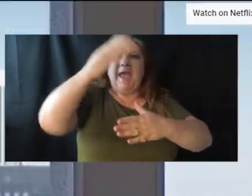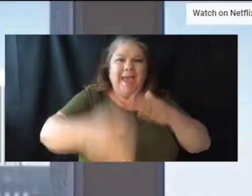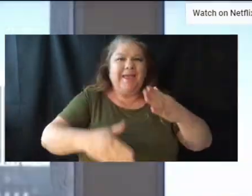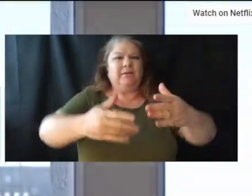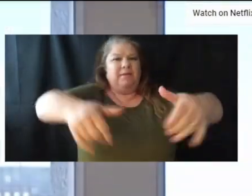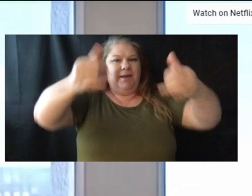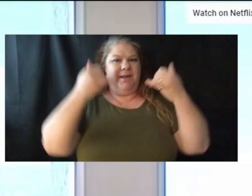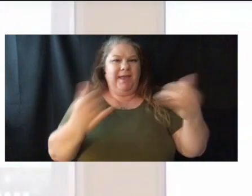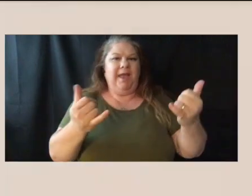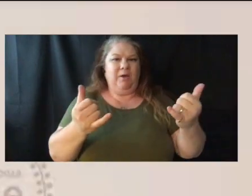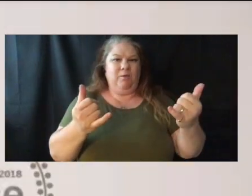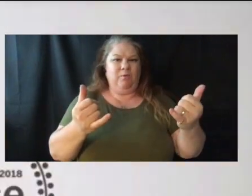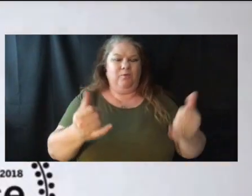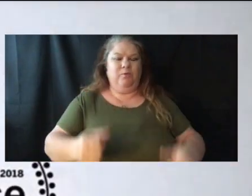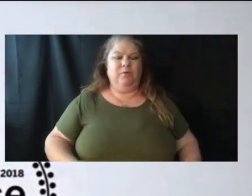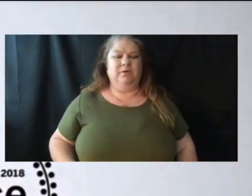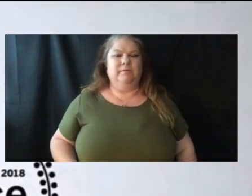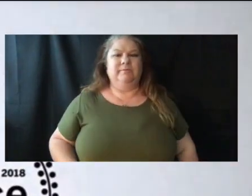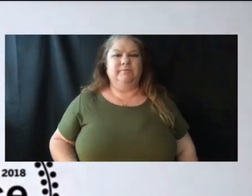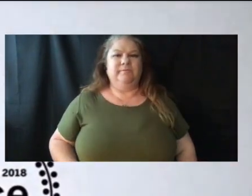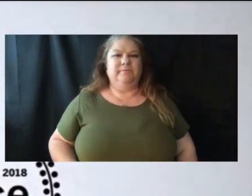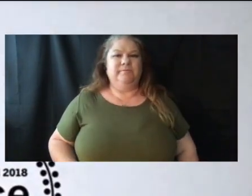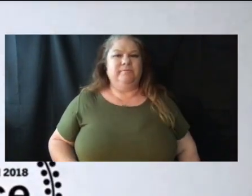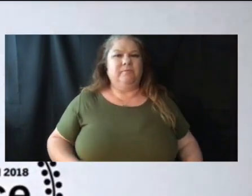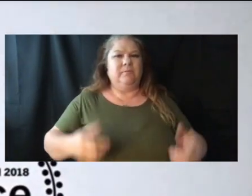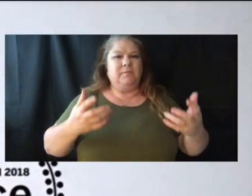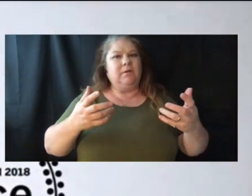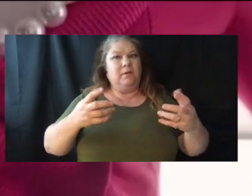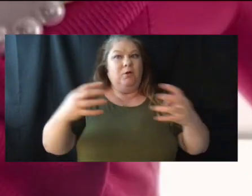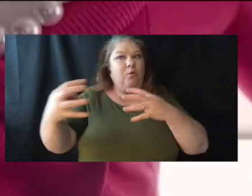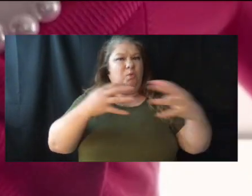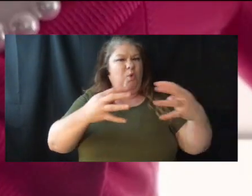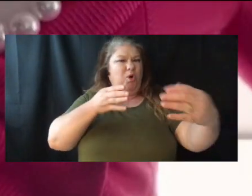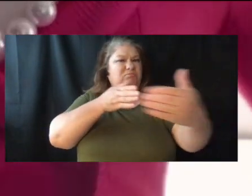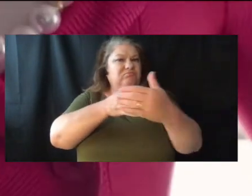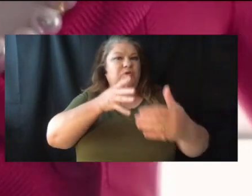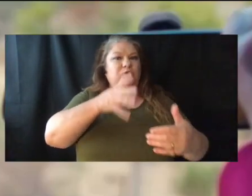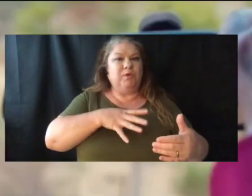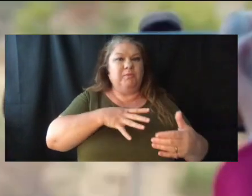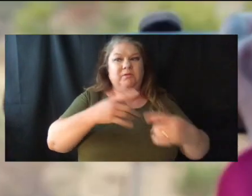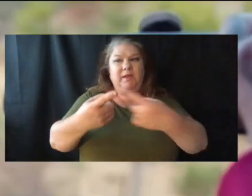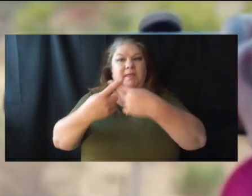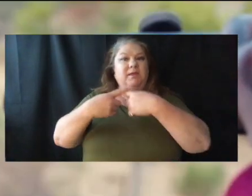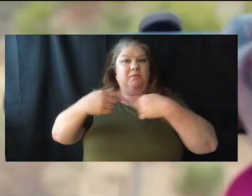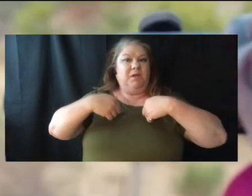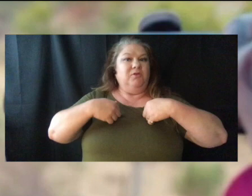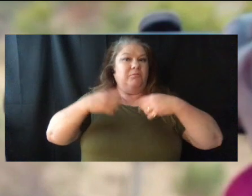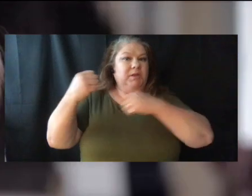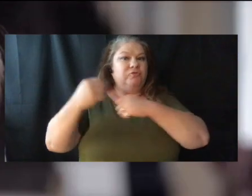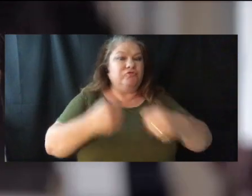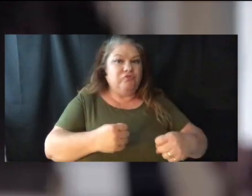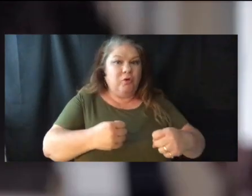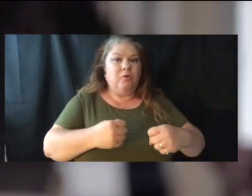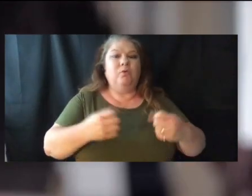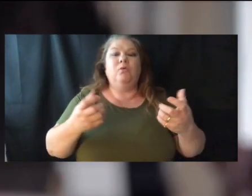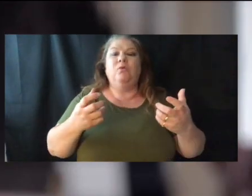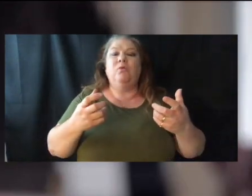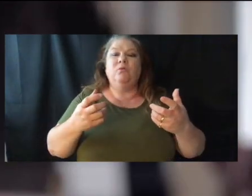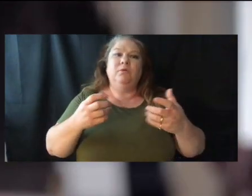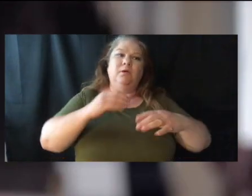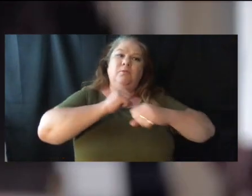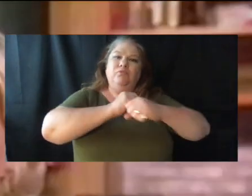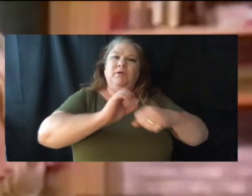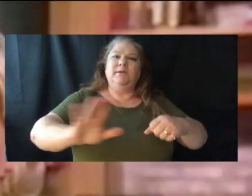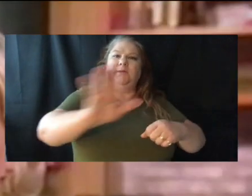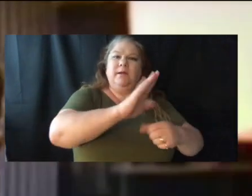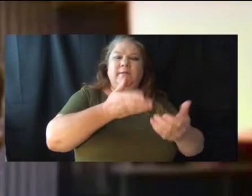end right now. There is a war on women. Women depend on me to be strong and to assert and protect their